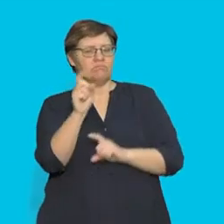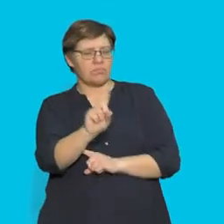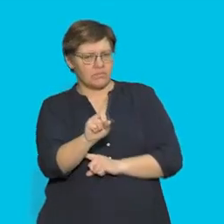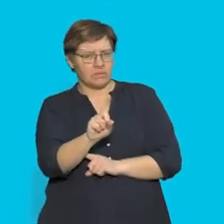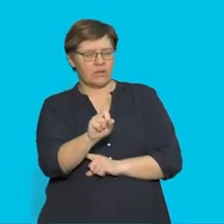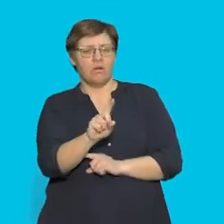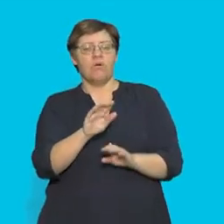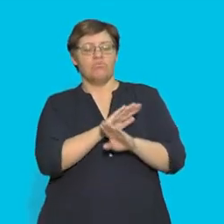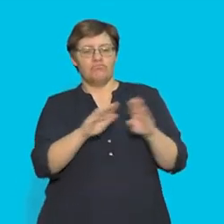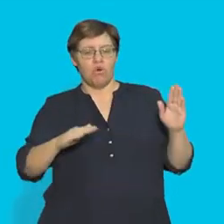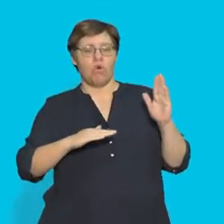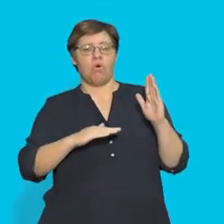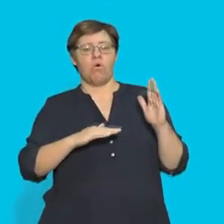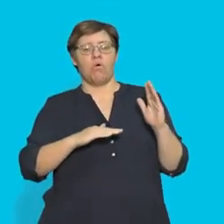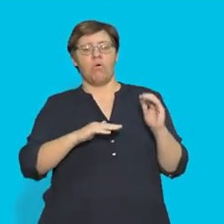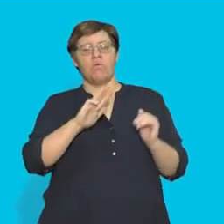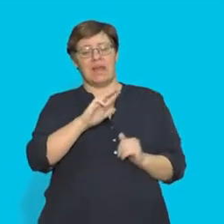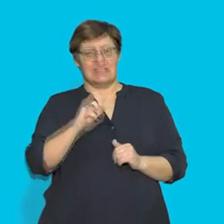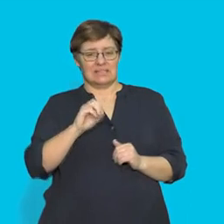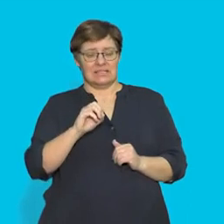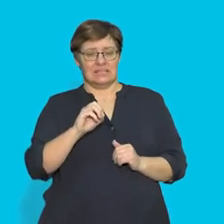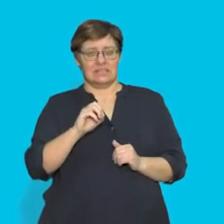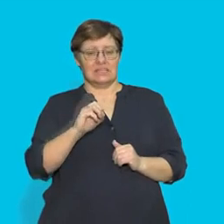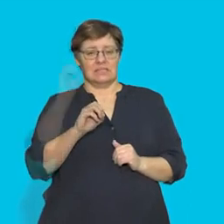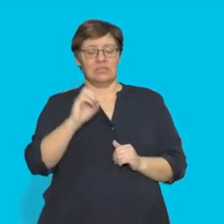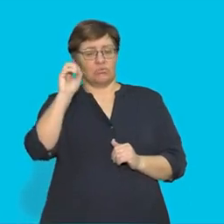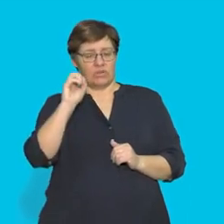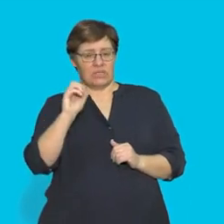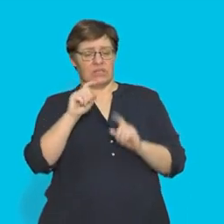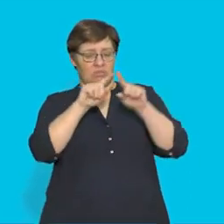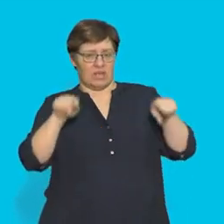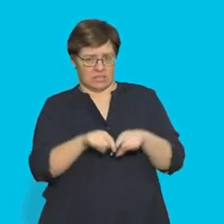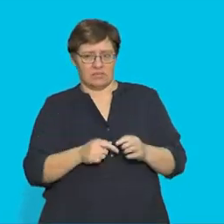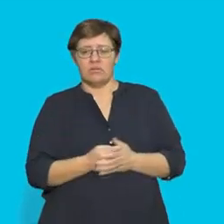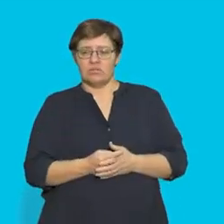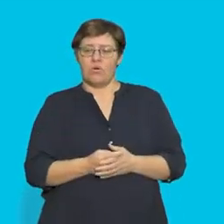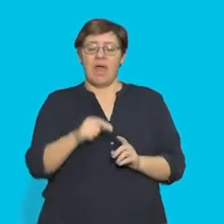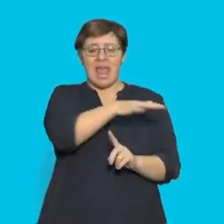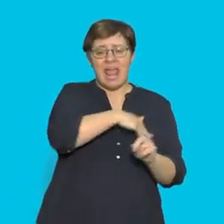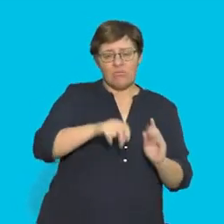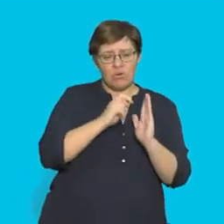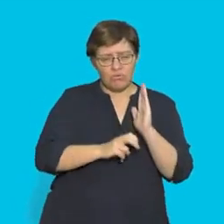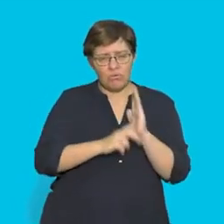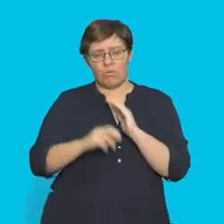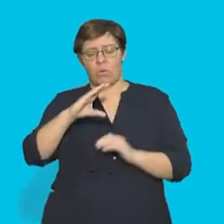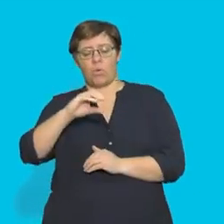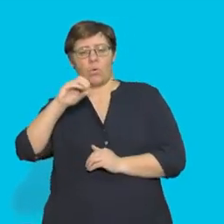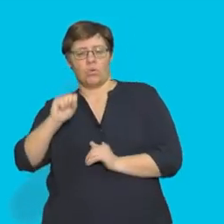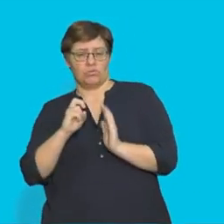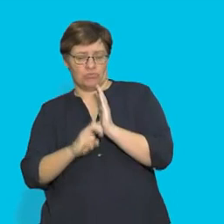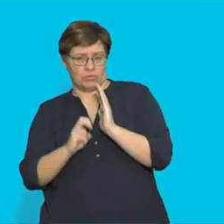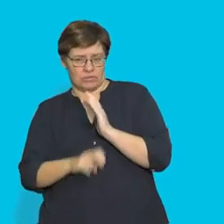Okay, so far we focused on solving non-right angle triangles using the sine rule, the area rule, and the cos